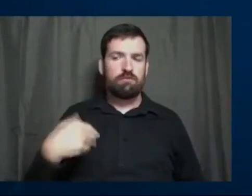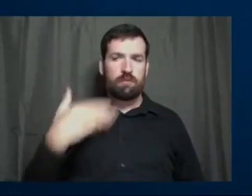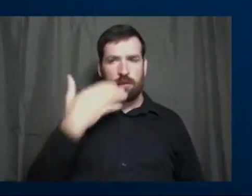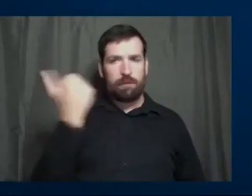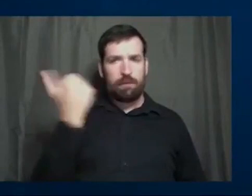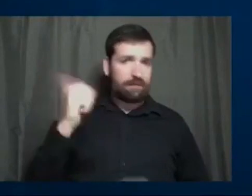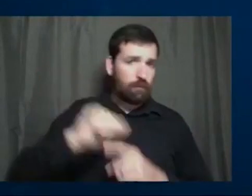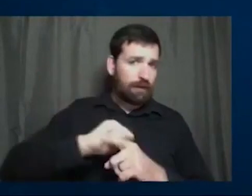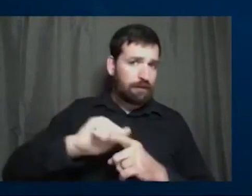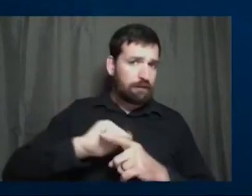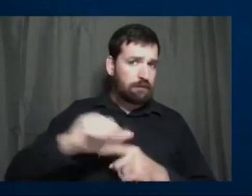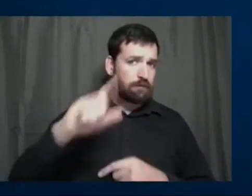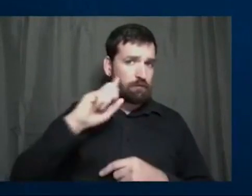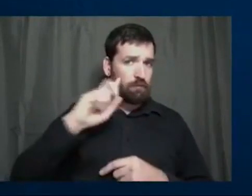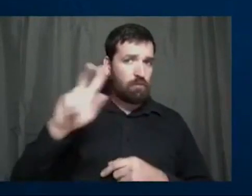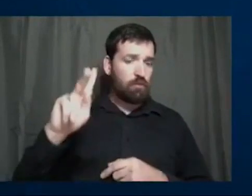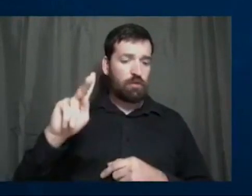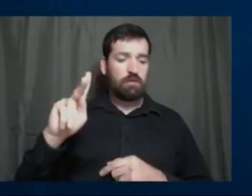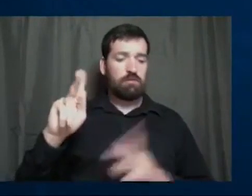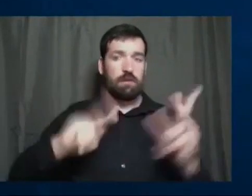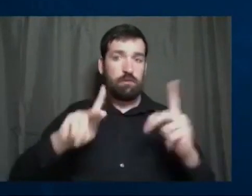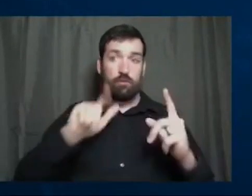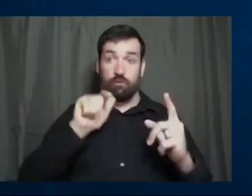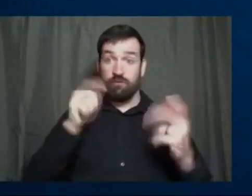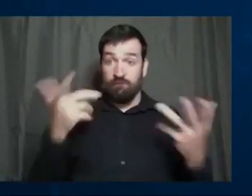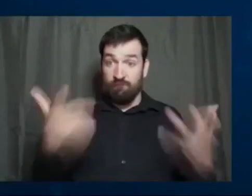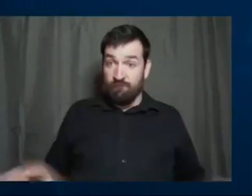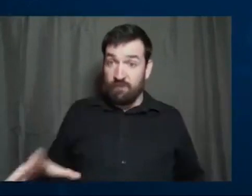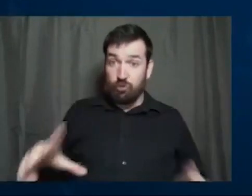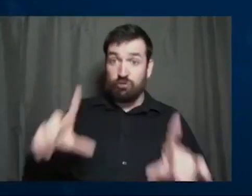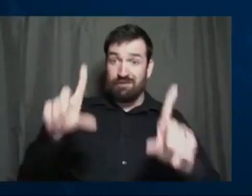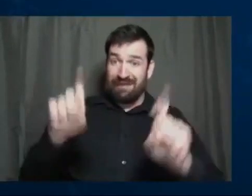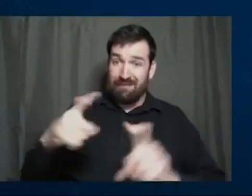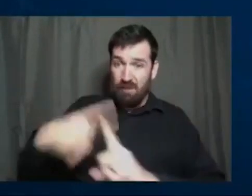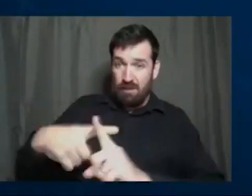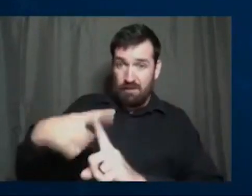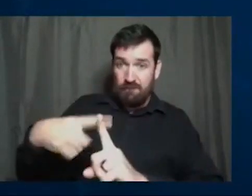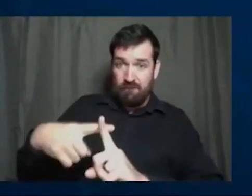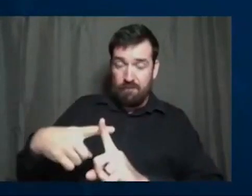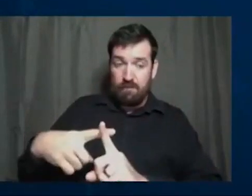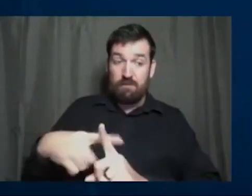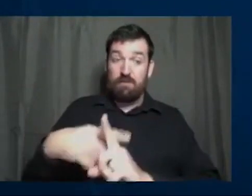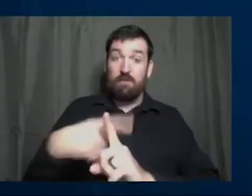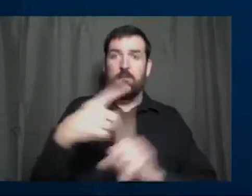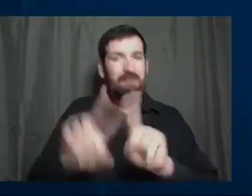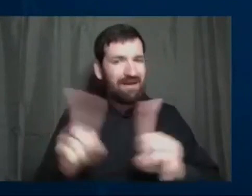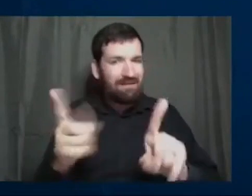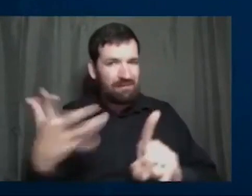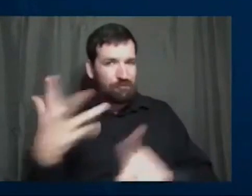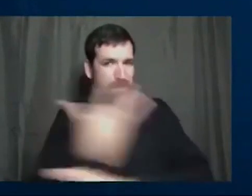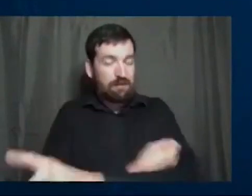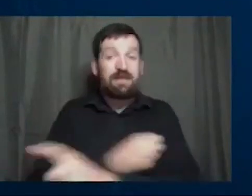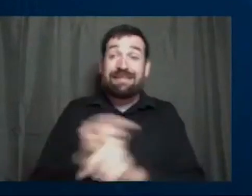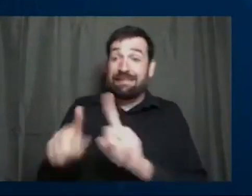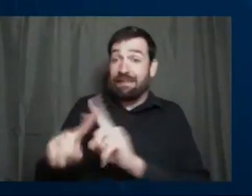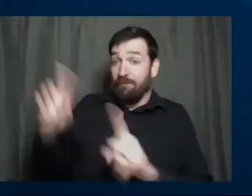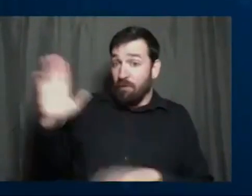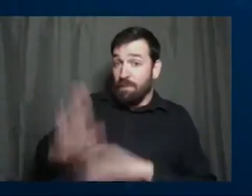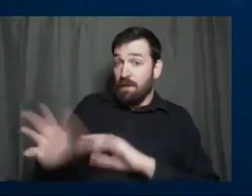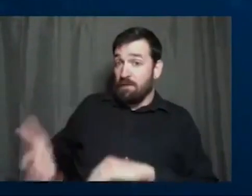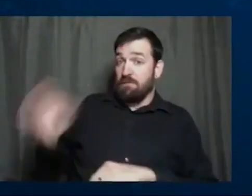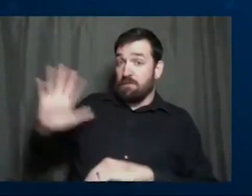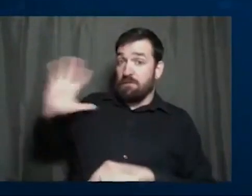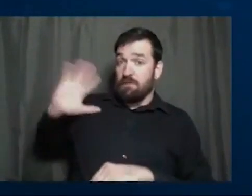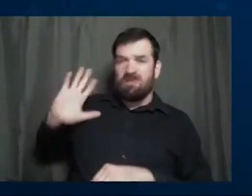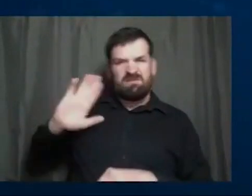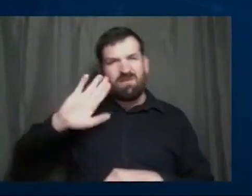for people who test positive after being vaccinated, are they different than they were pre-vaccination? Because we knew what we were supposed to